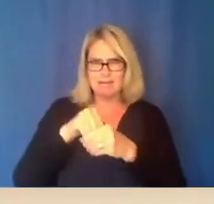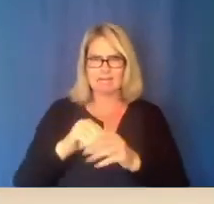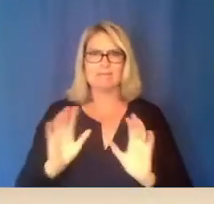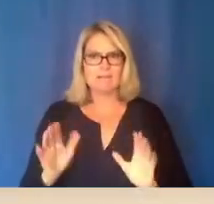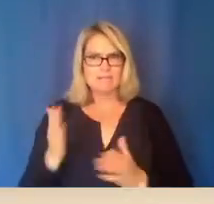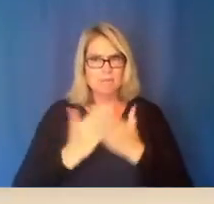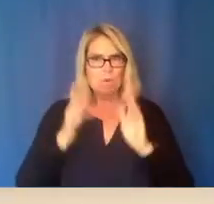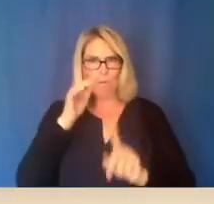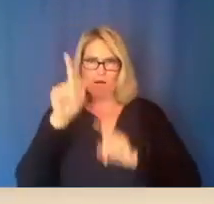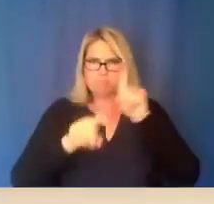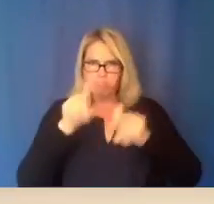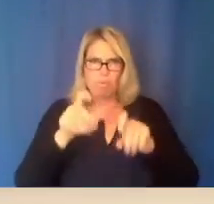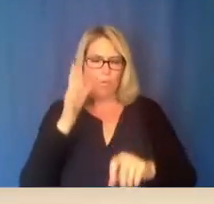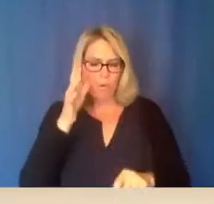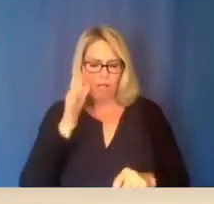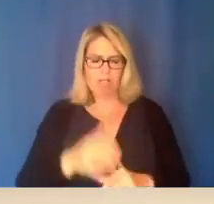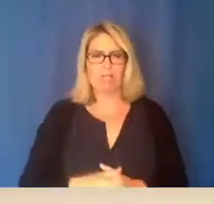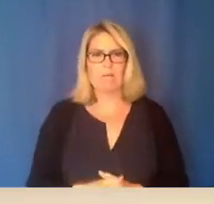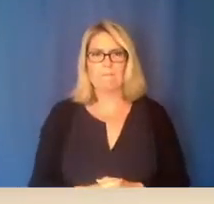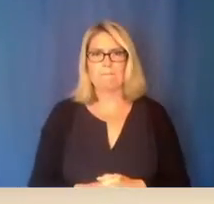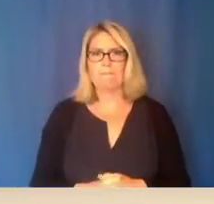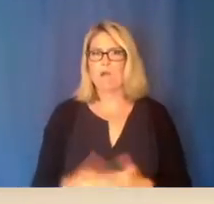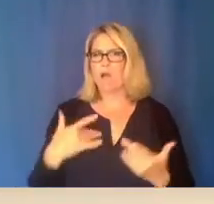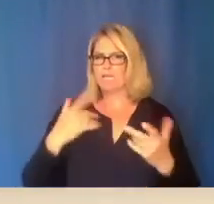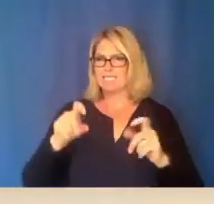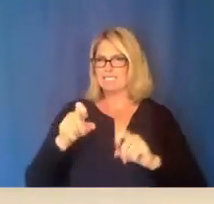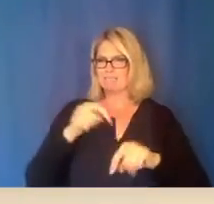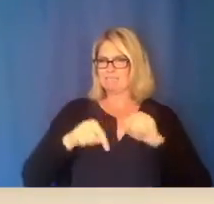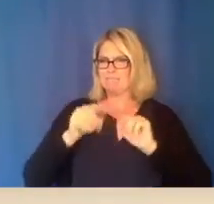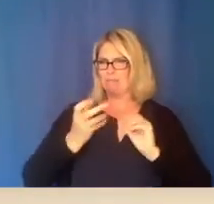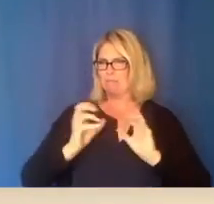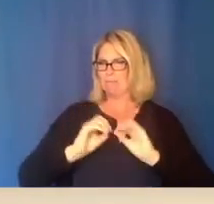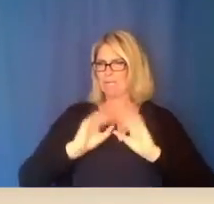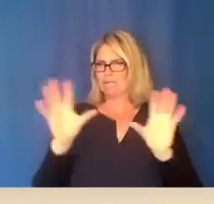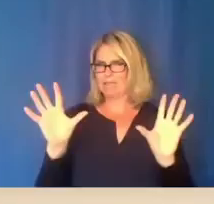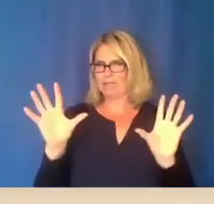to be clear,